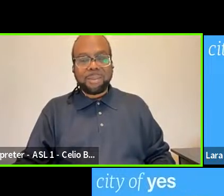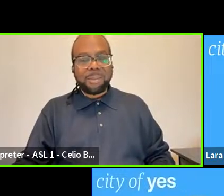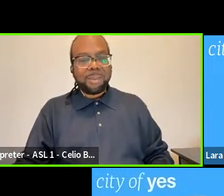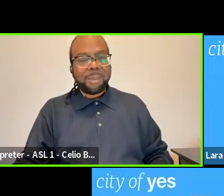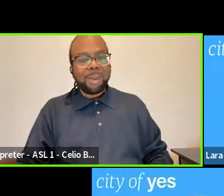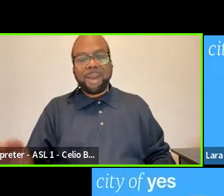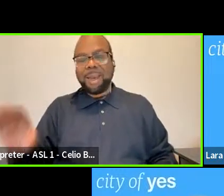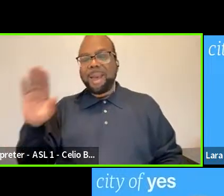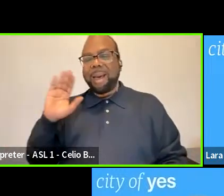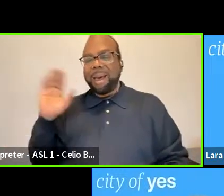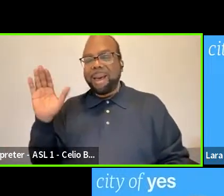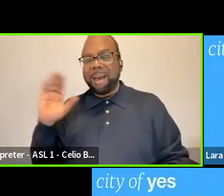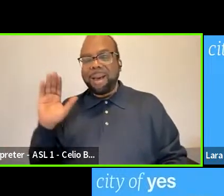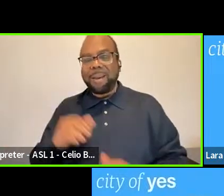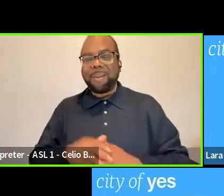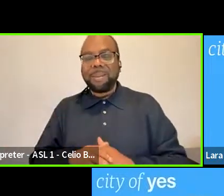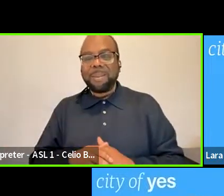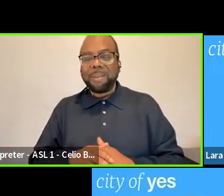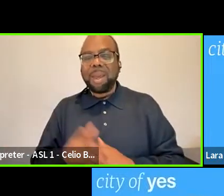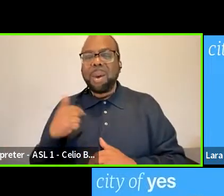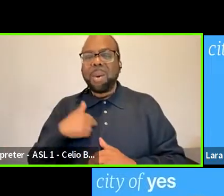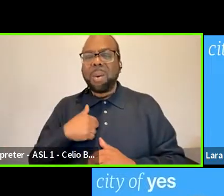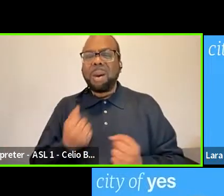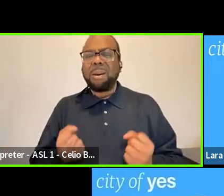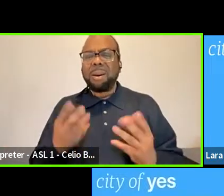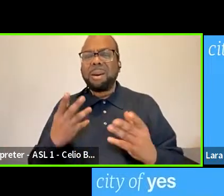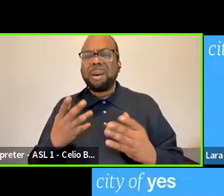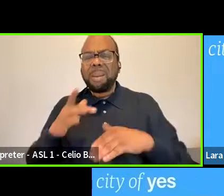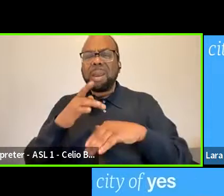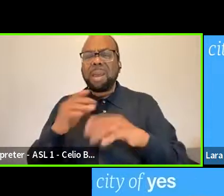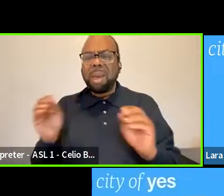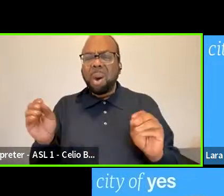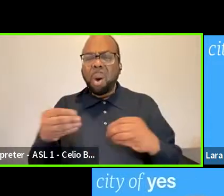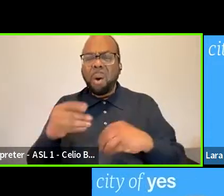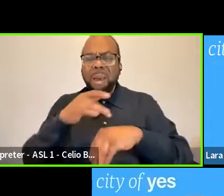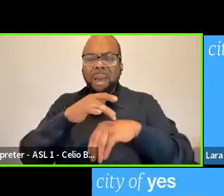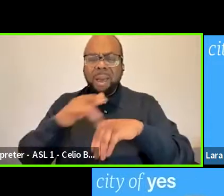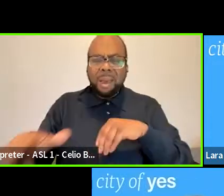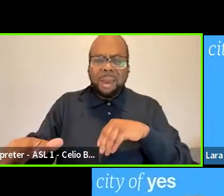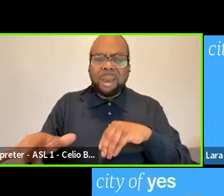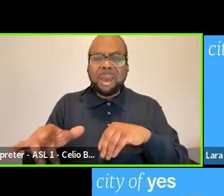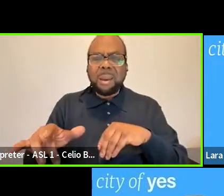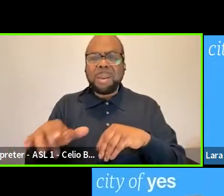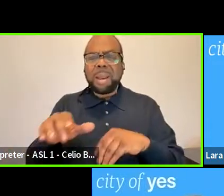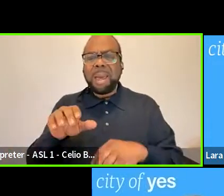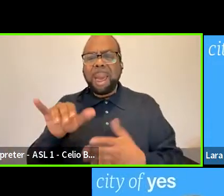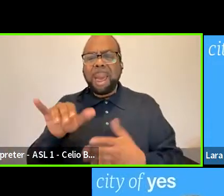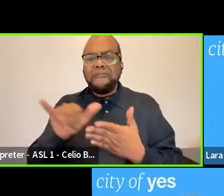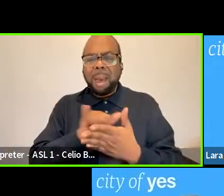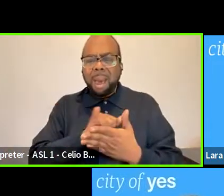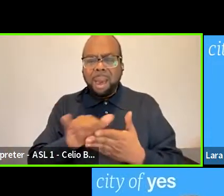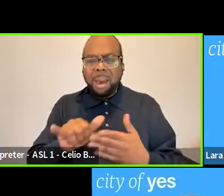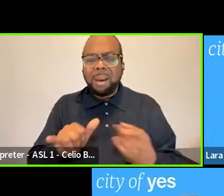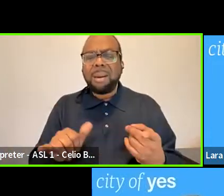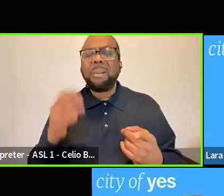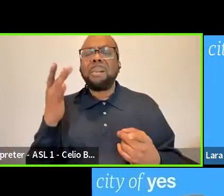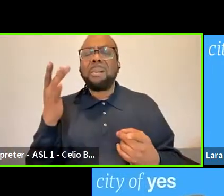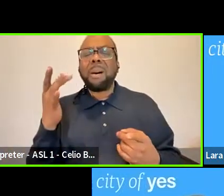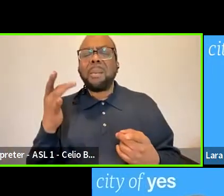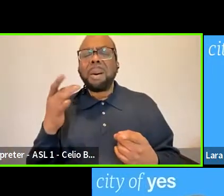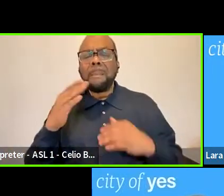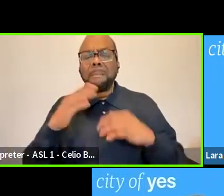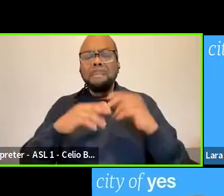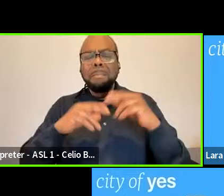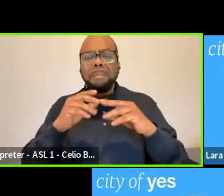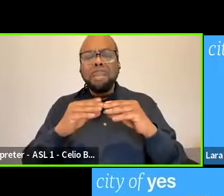Hi. Um, if we have so many empty office buildings in Manhattan, why can't we use those? Why do we have to build more